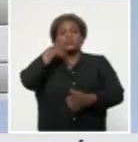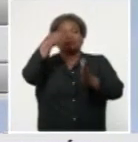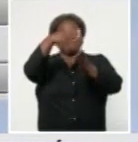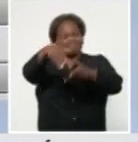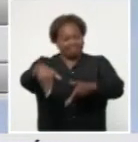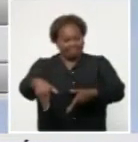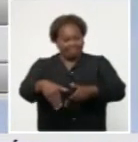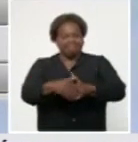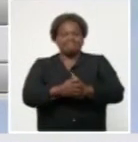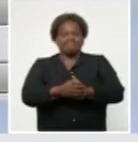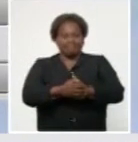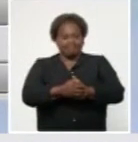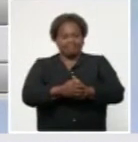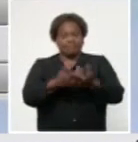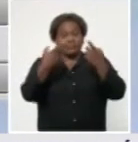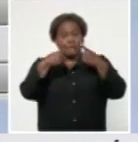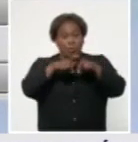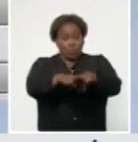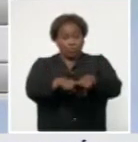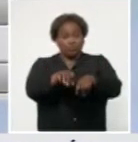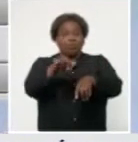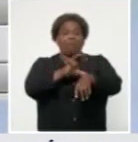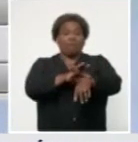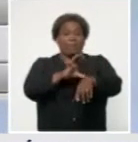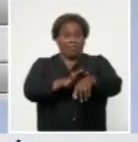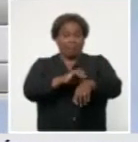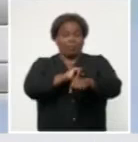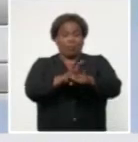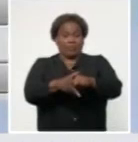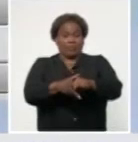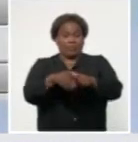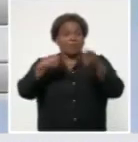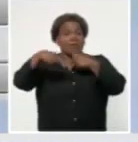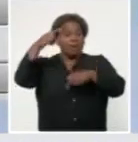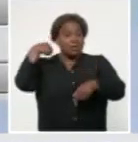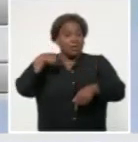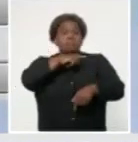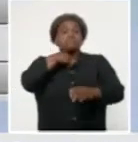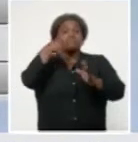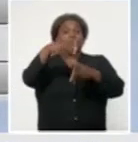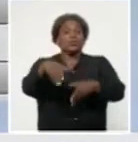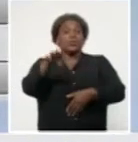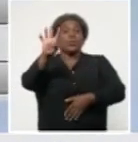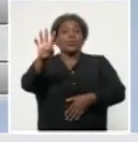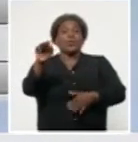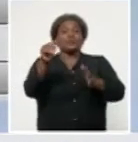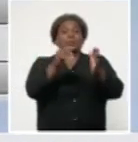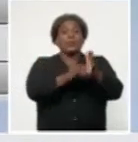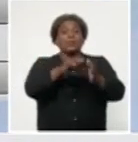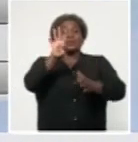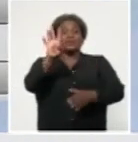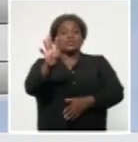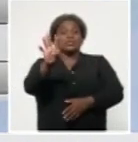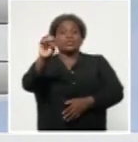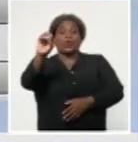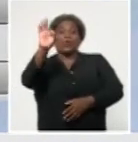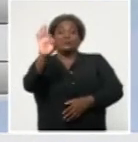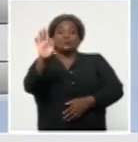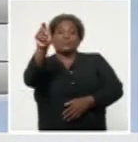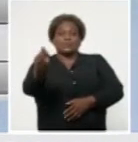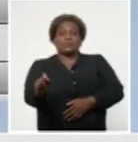The region of the Americas remained as the epicenter of the pandemic, and it reported